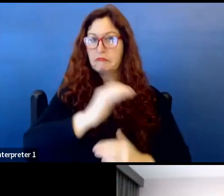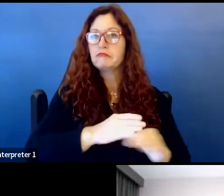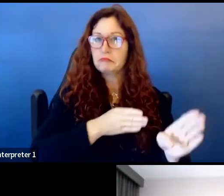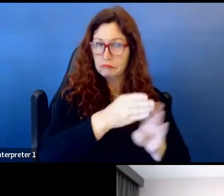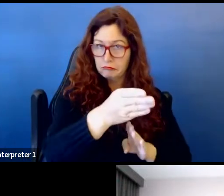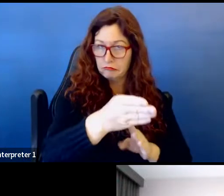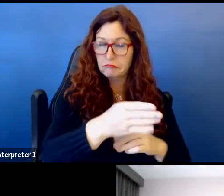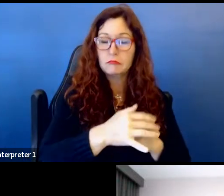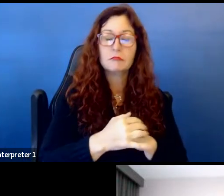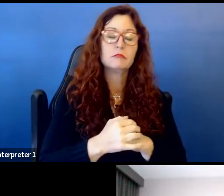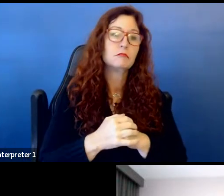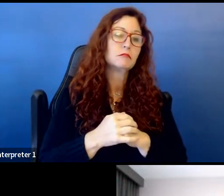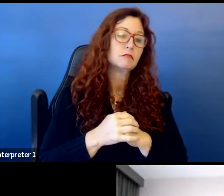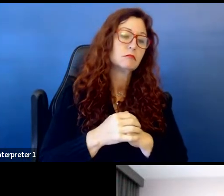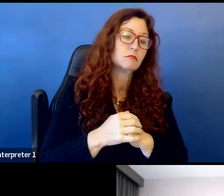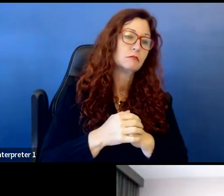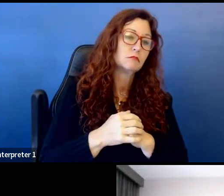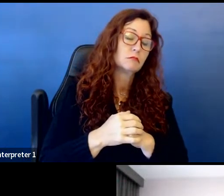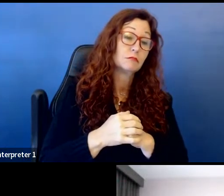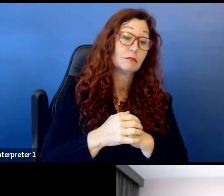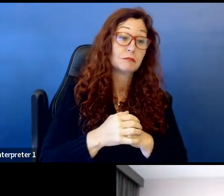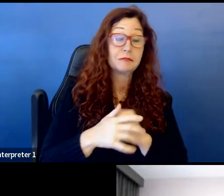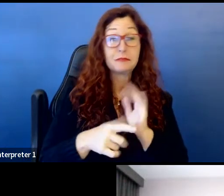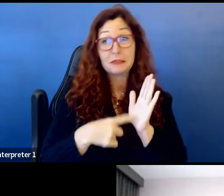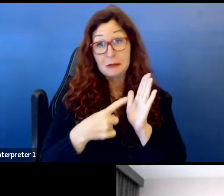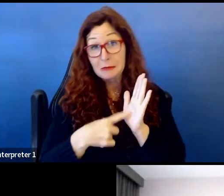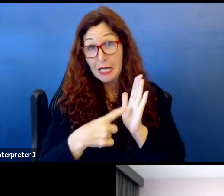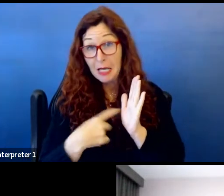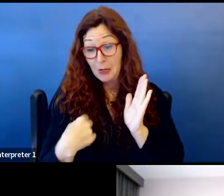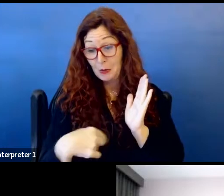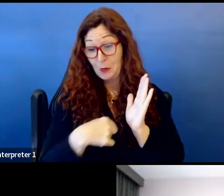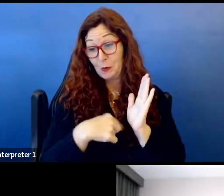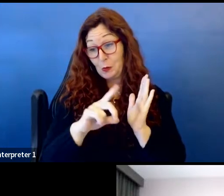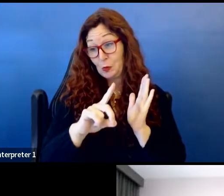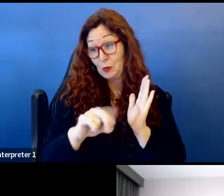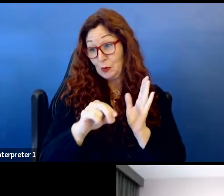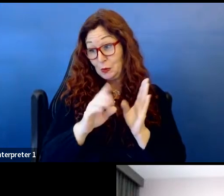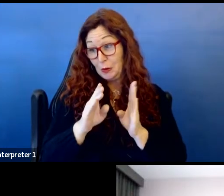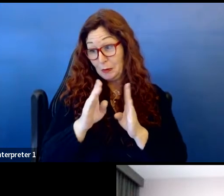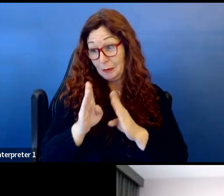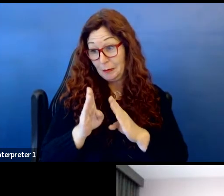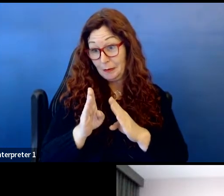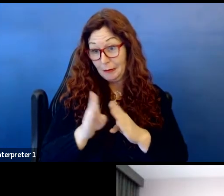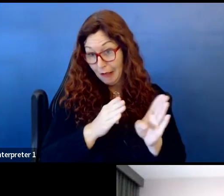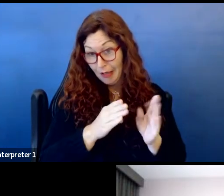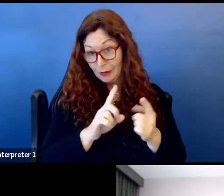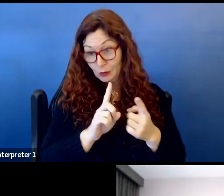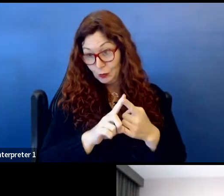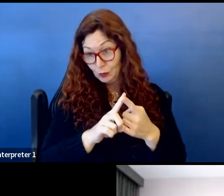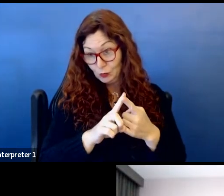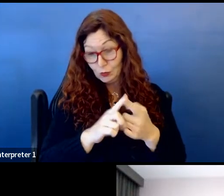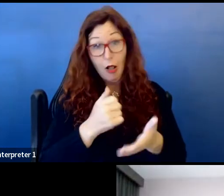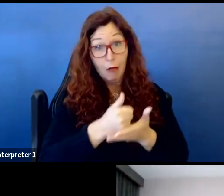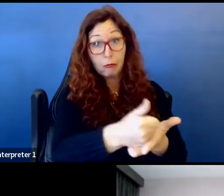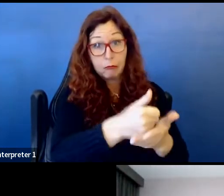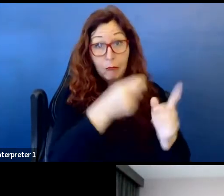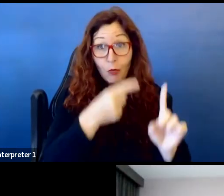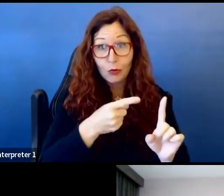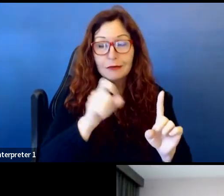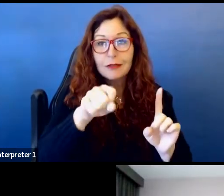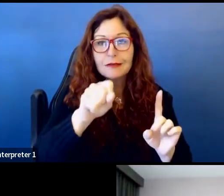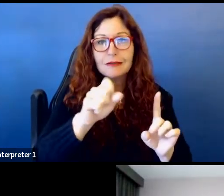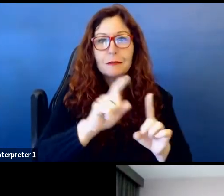i think you know sometimes despite our best of tensions we have a tendency to run into each other i'd like to focus on